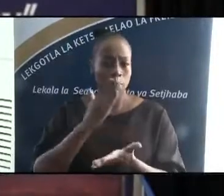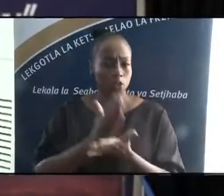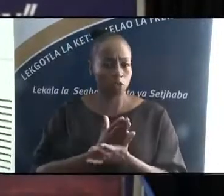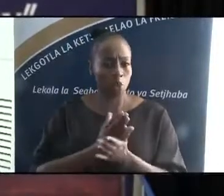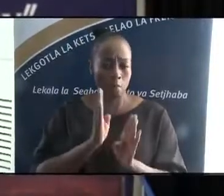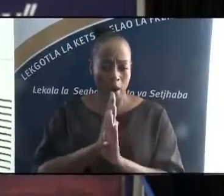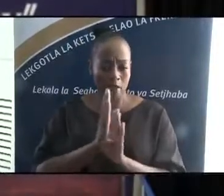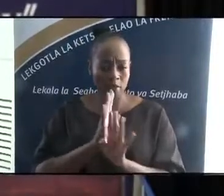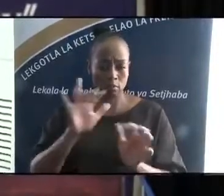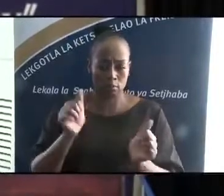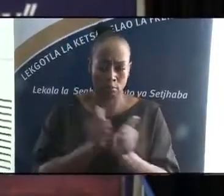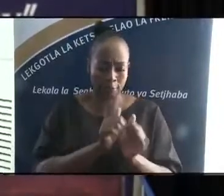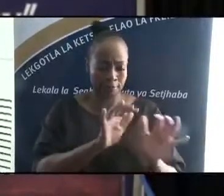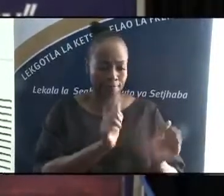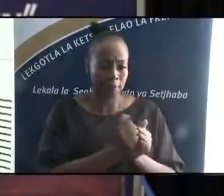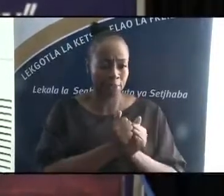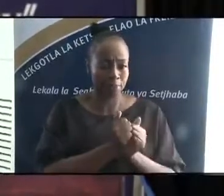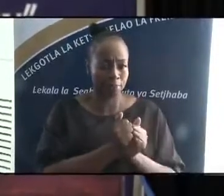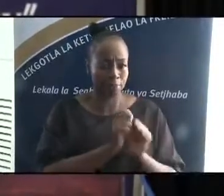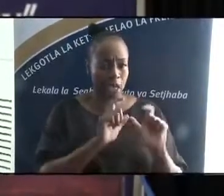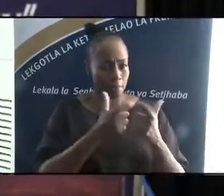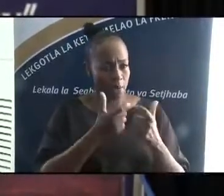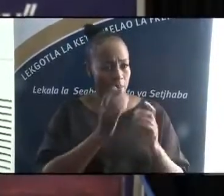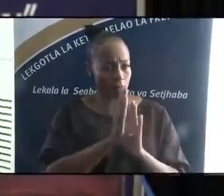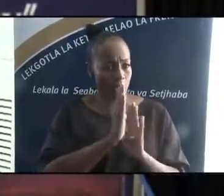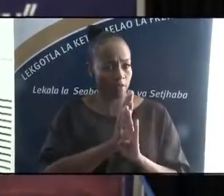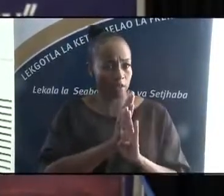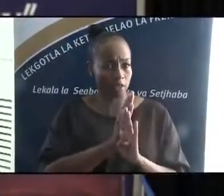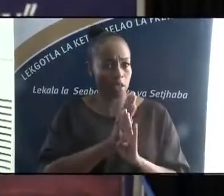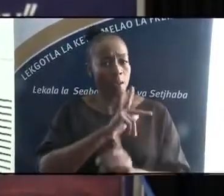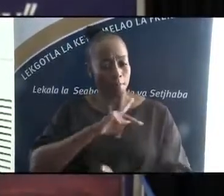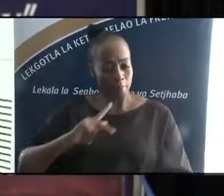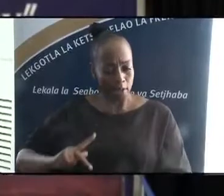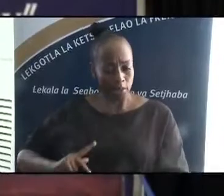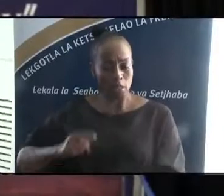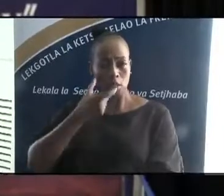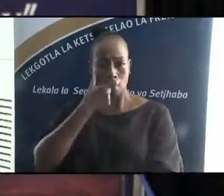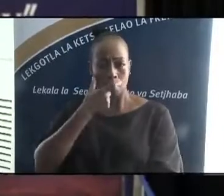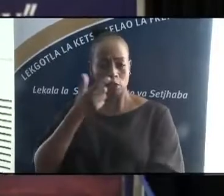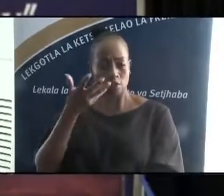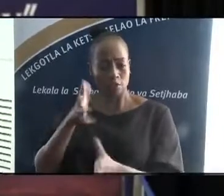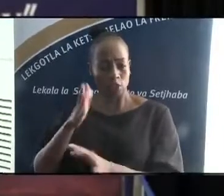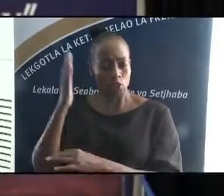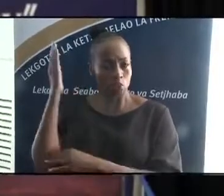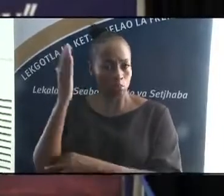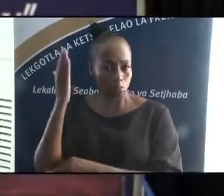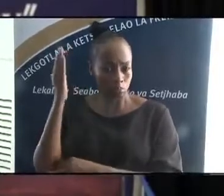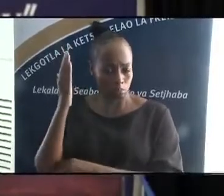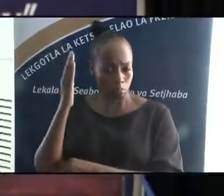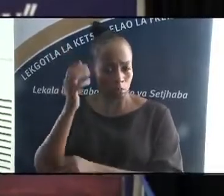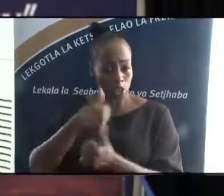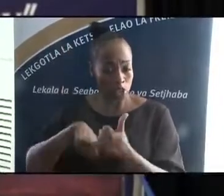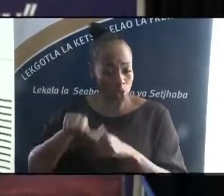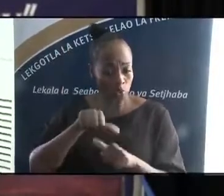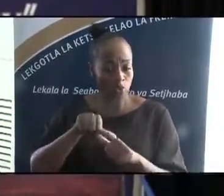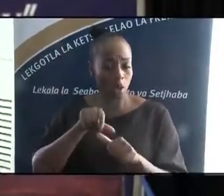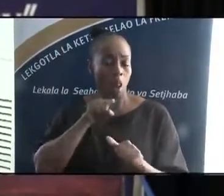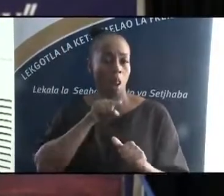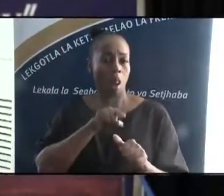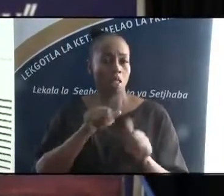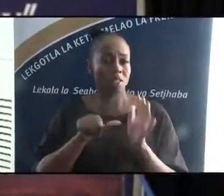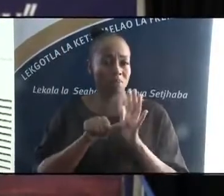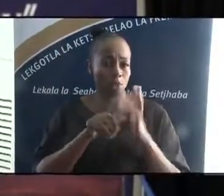sector partnerships, and as our Honourable President had stated in his State of the Nation address, our social compact is